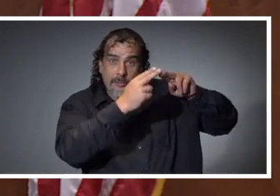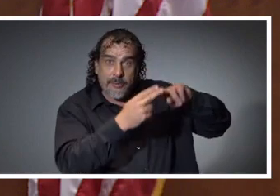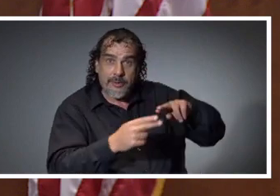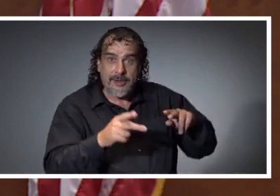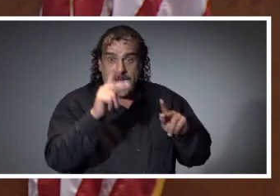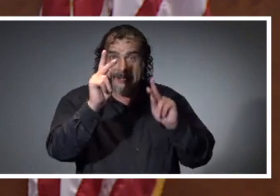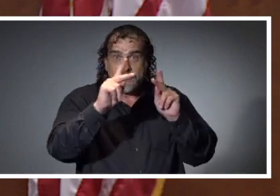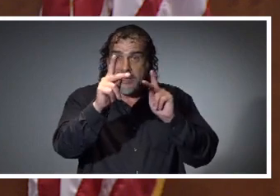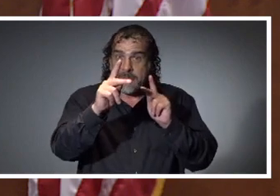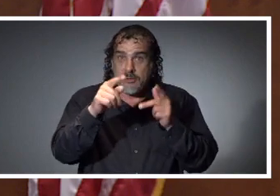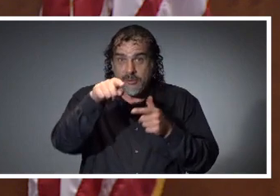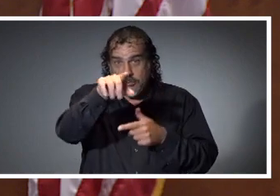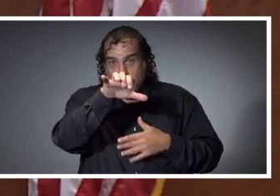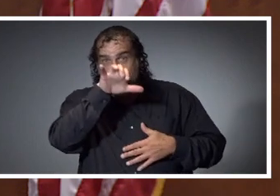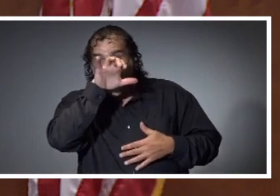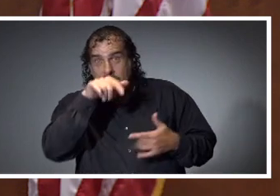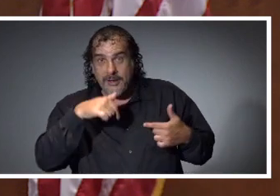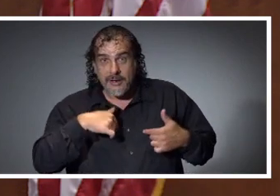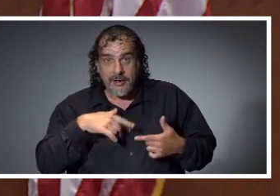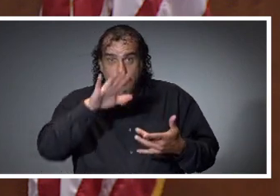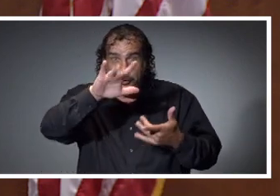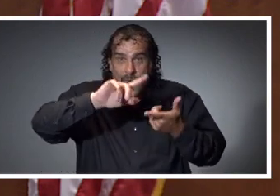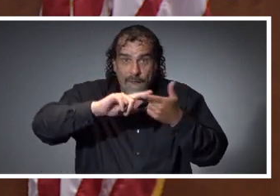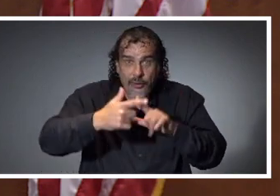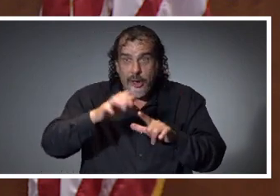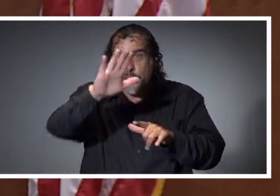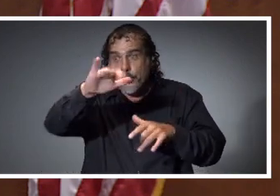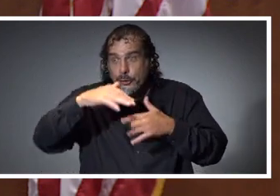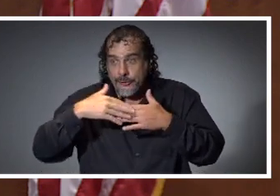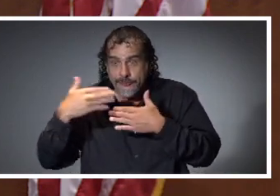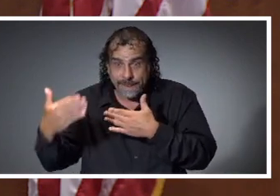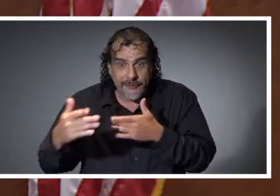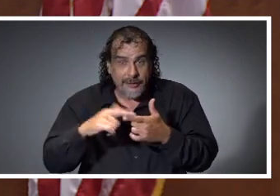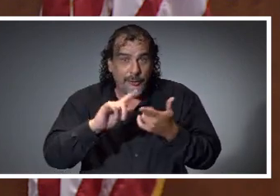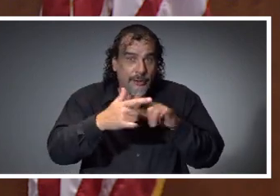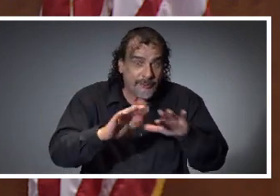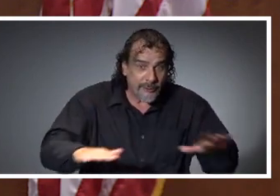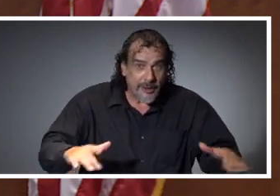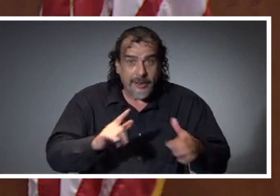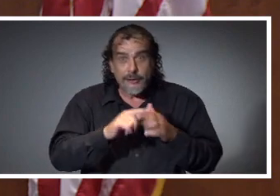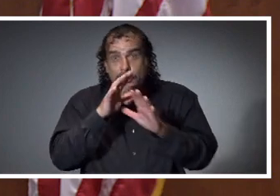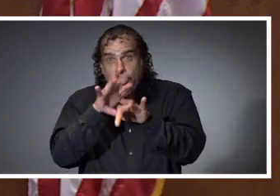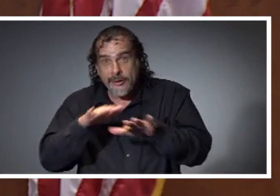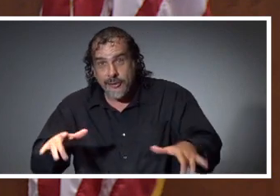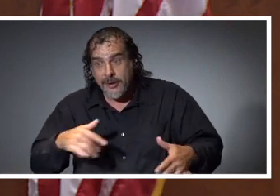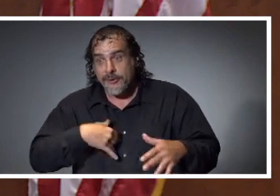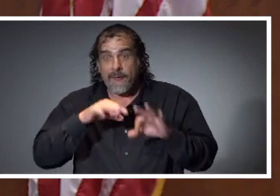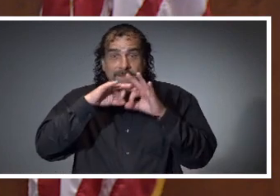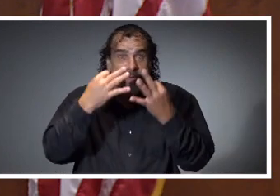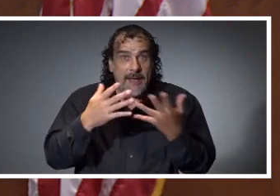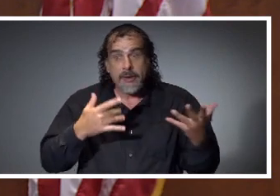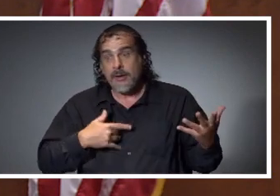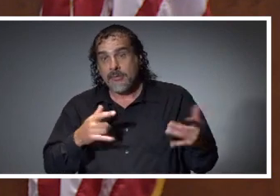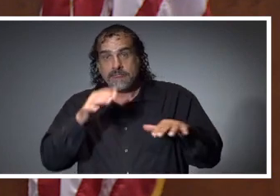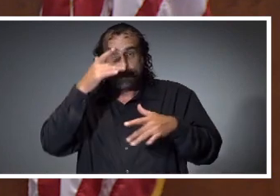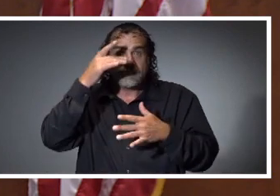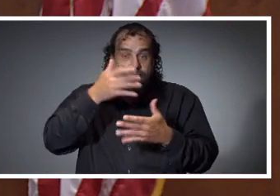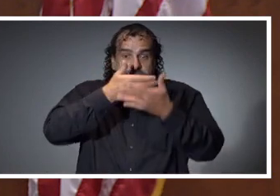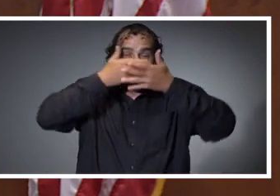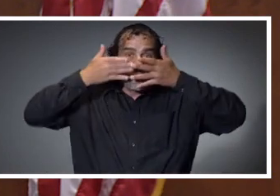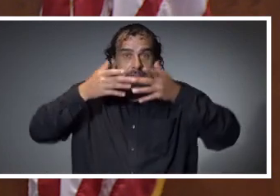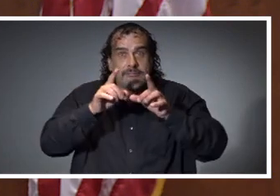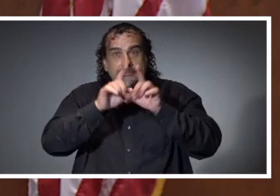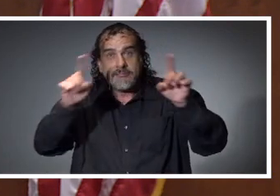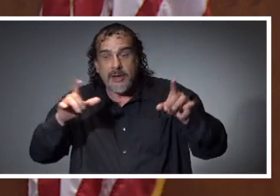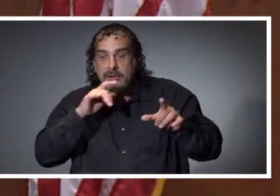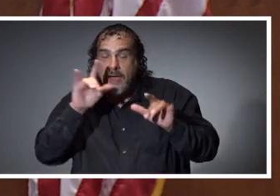watching today and their friends and their neighbors and their kids and their grandkids being smart, wearing a mask, not going